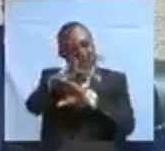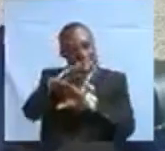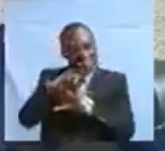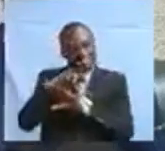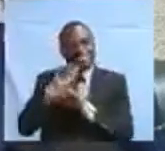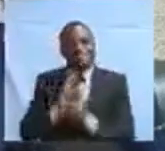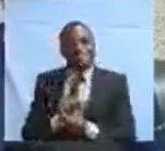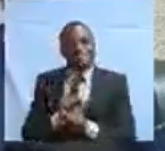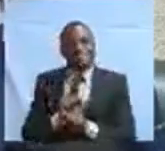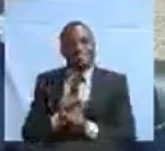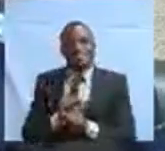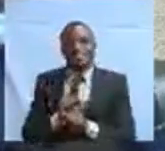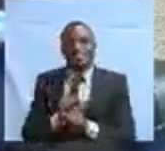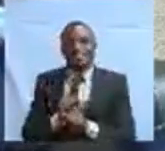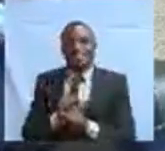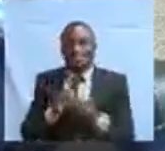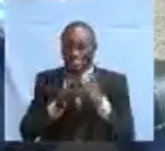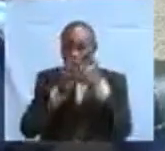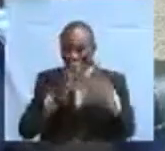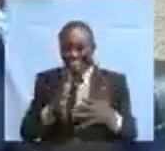and the bootlicker,